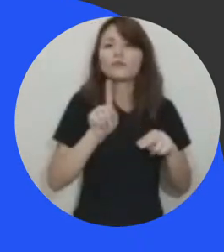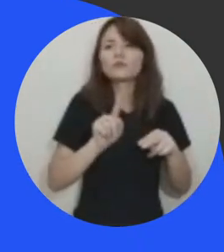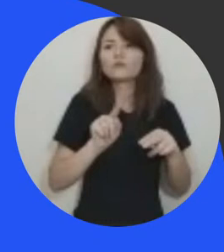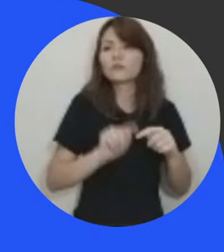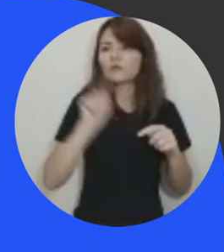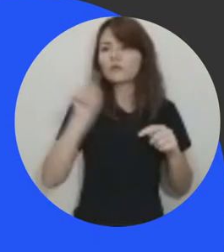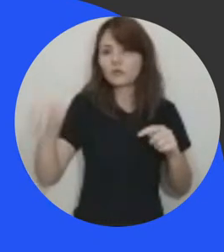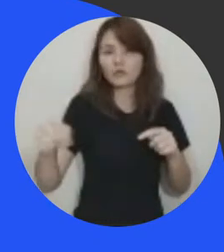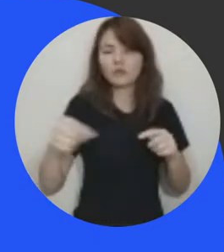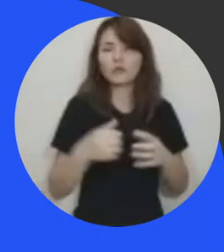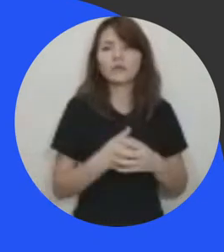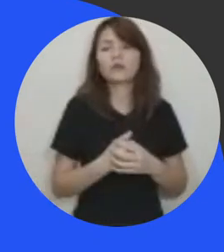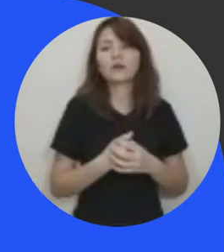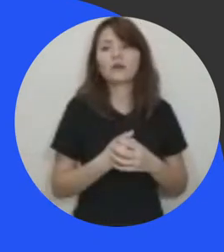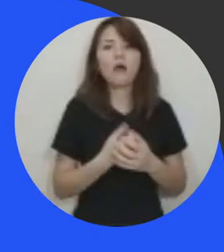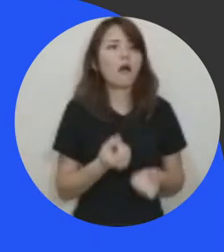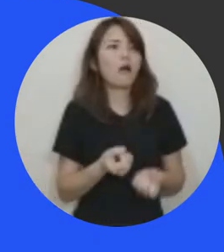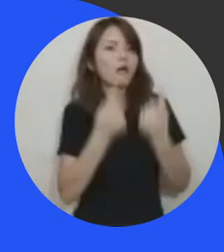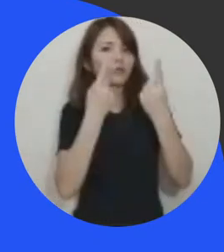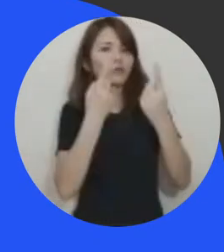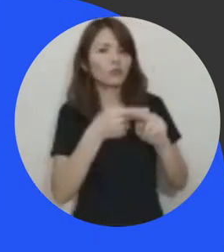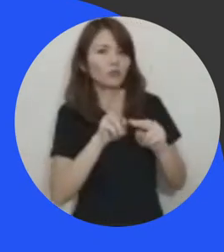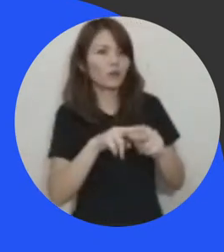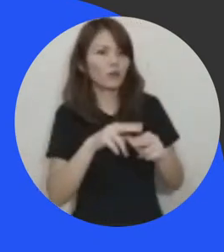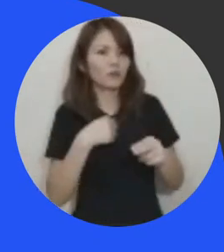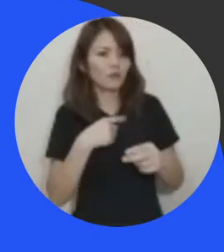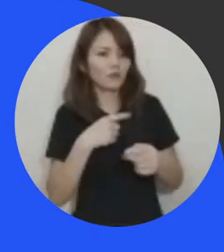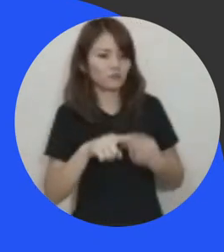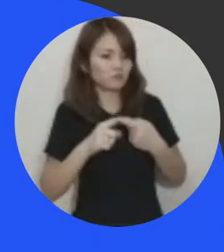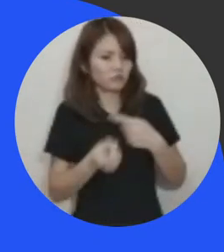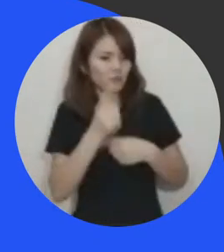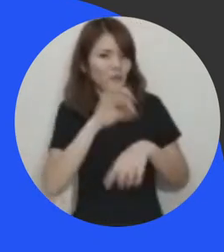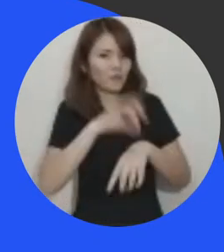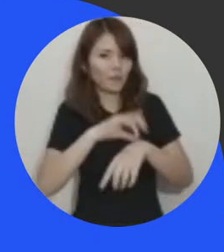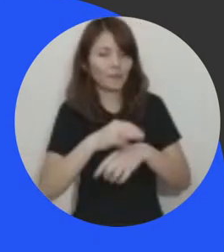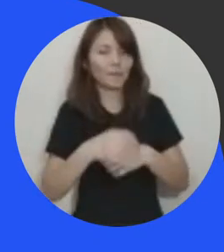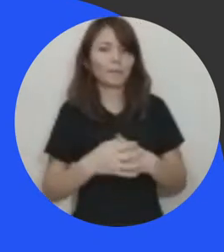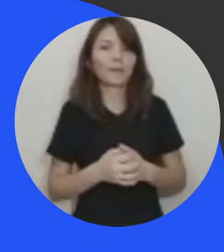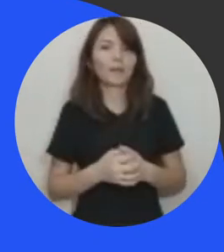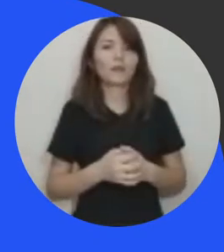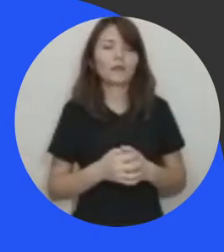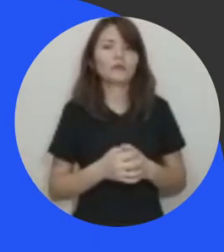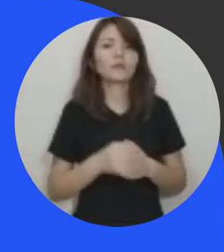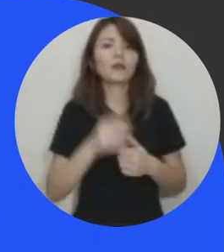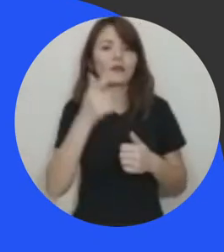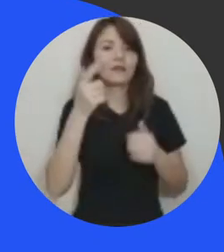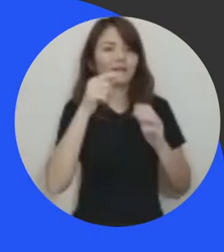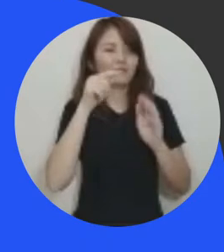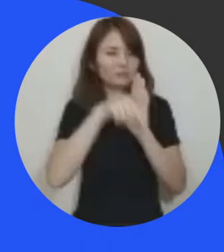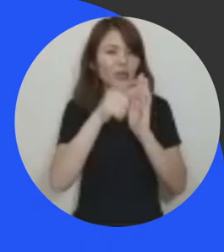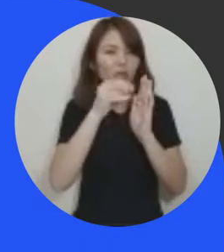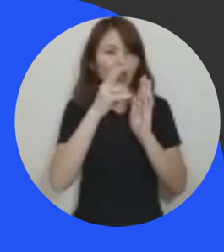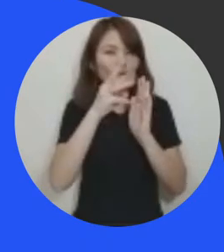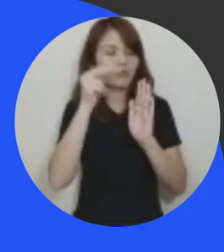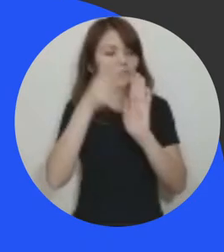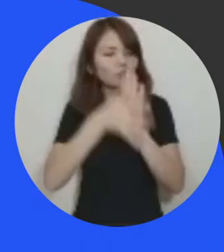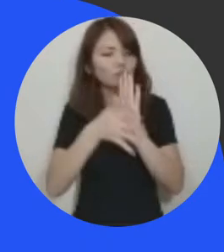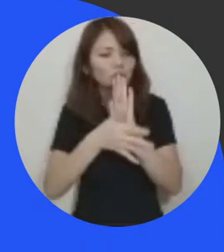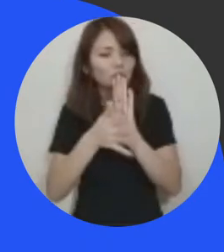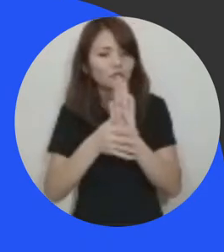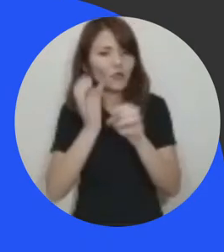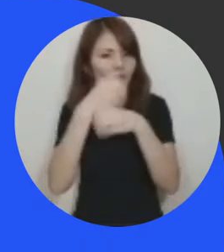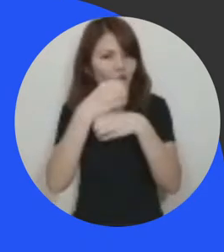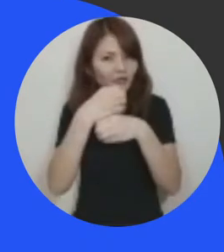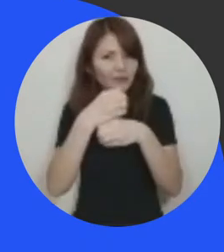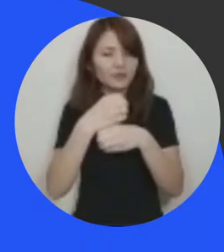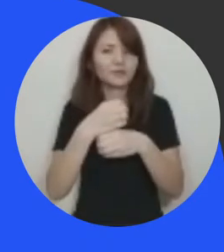from? And using genomics, we can take those samples, those cases, we can classify them